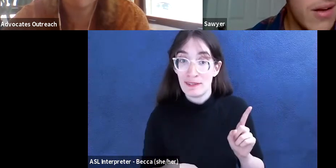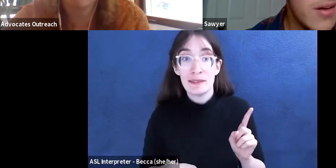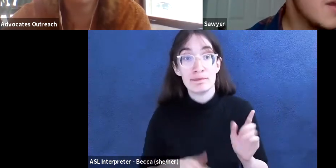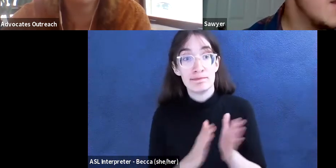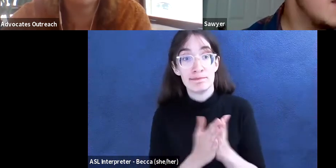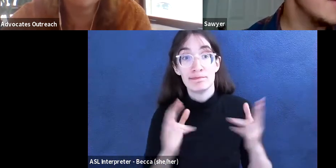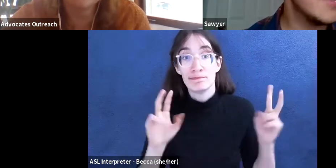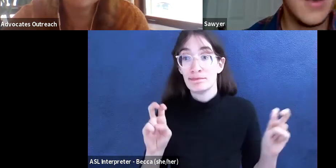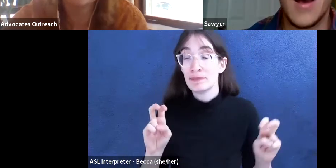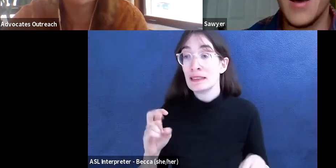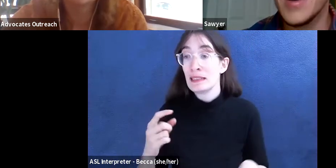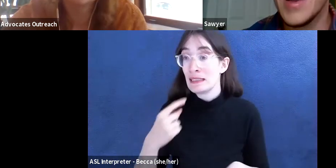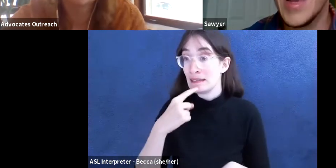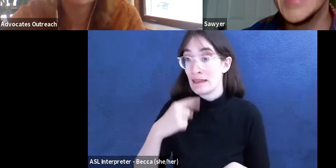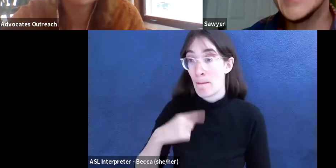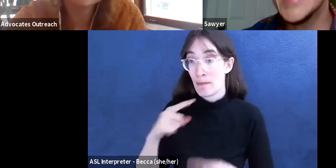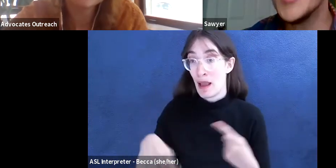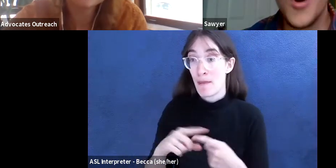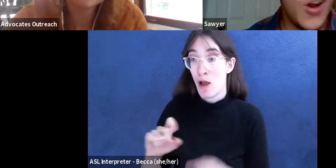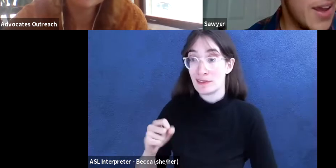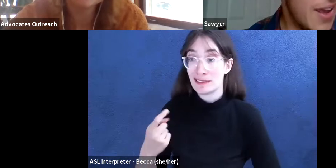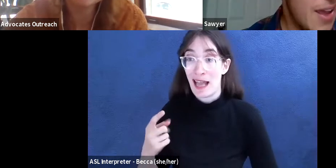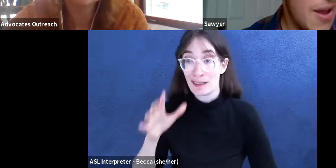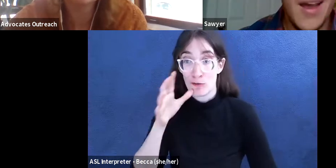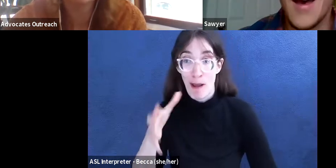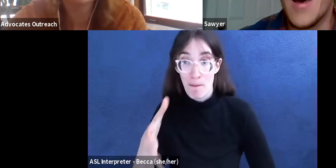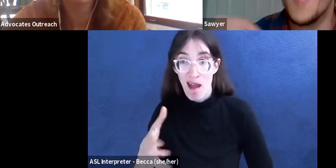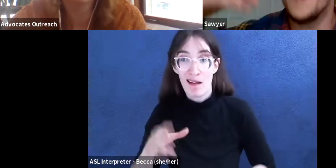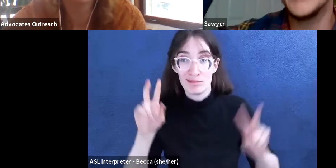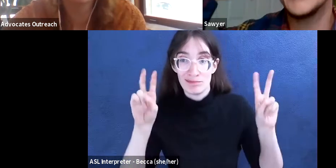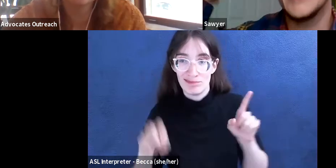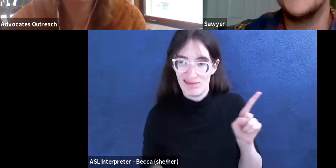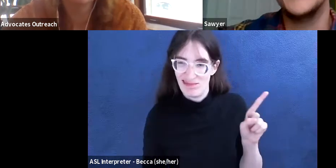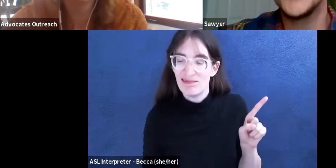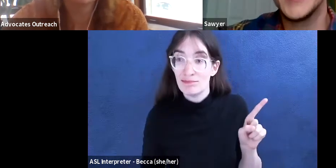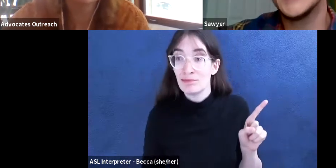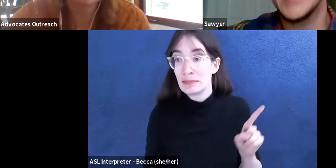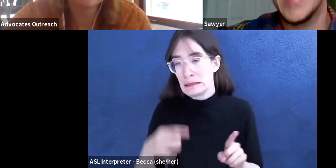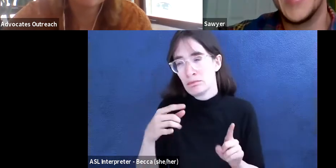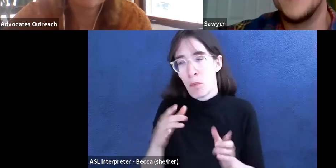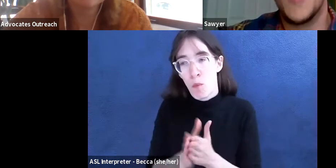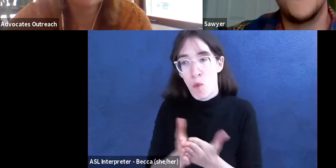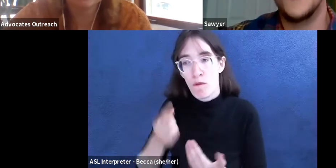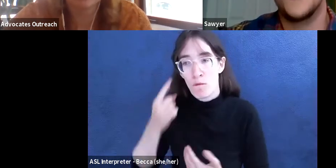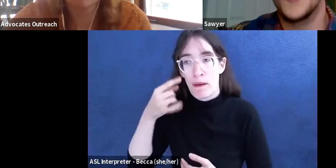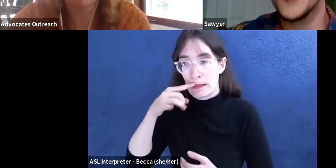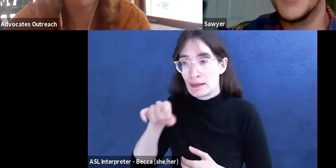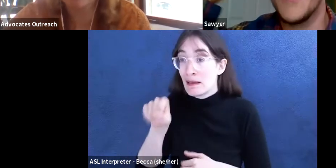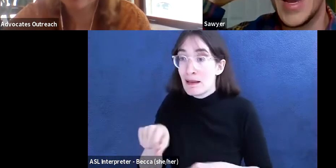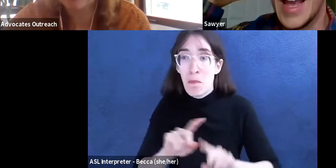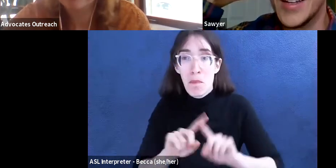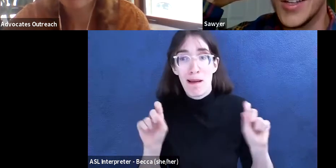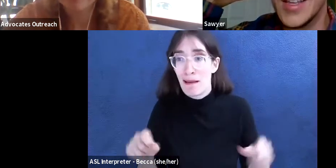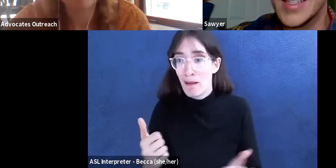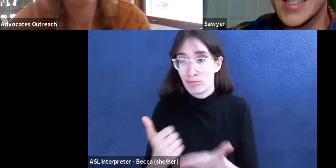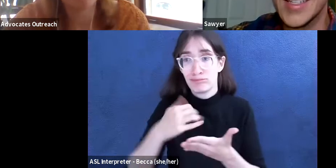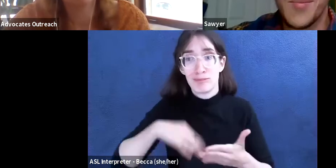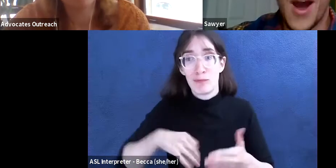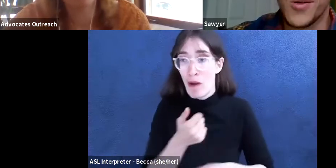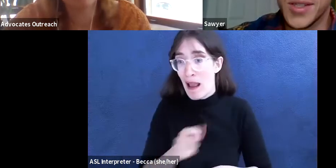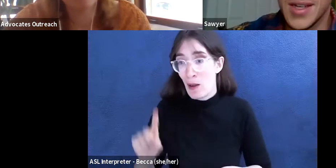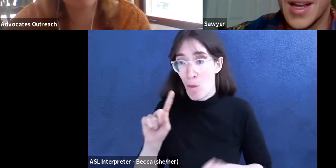just about like talking about what sex is, it's all those different things that we identified earlier. So it's